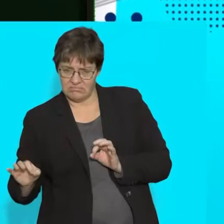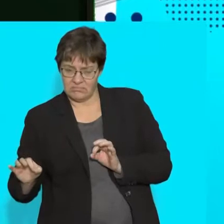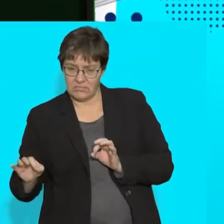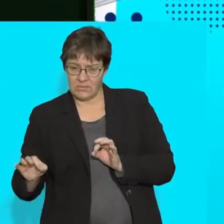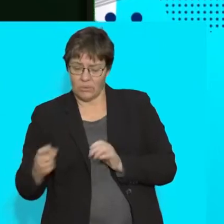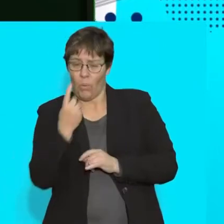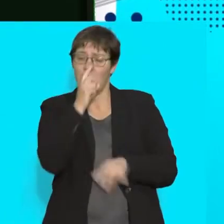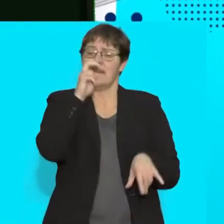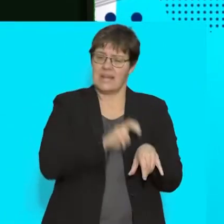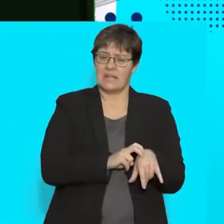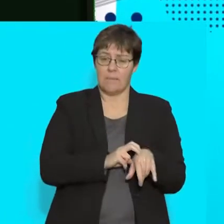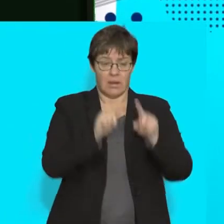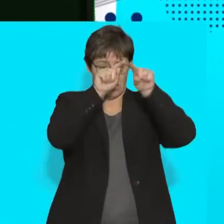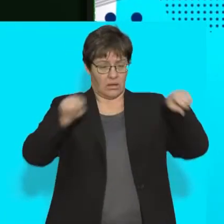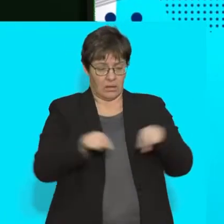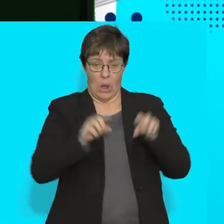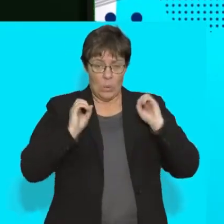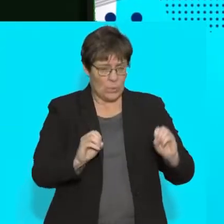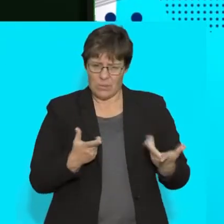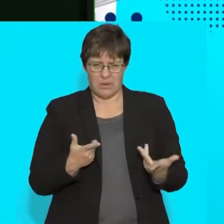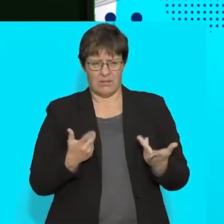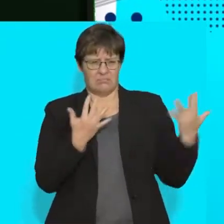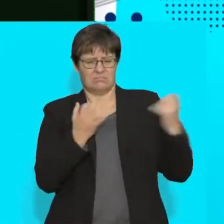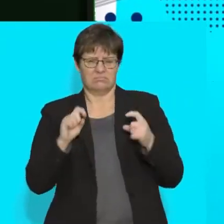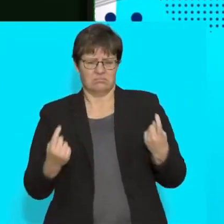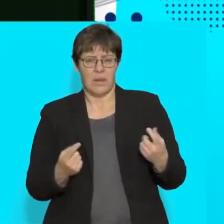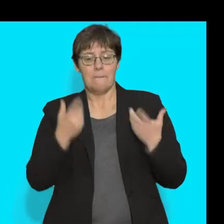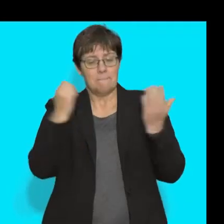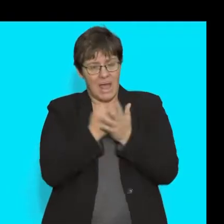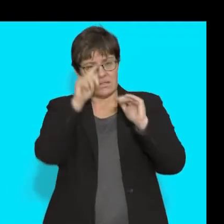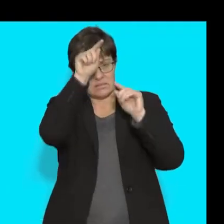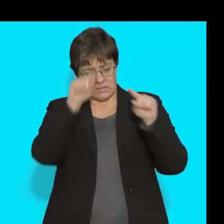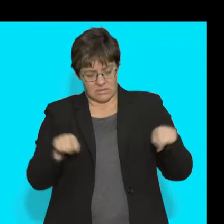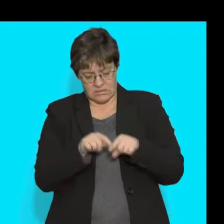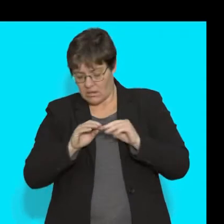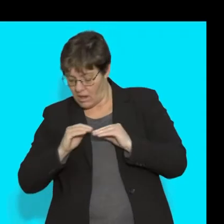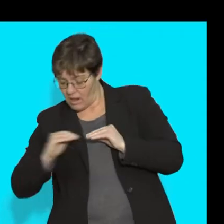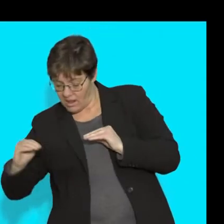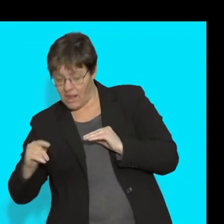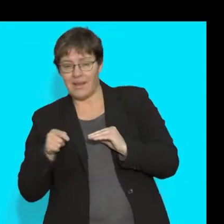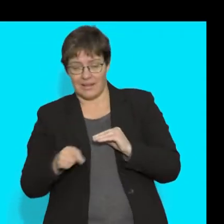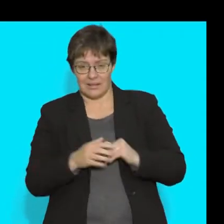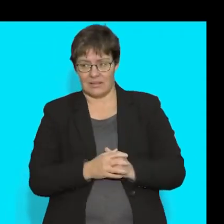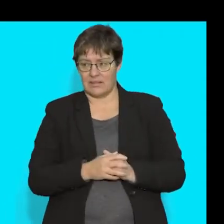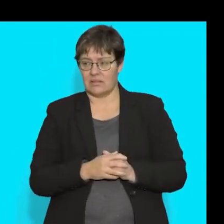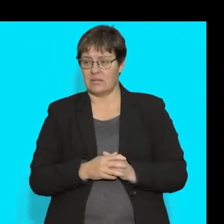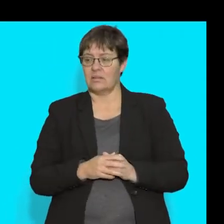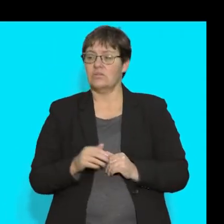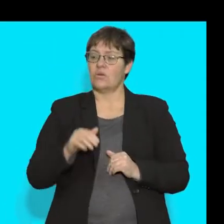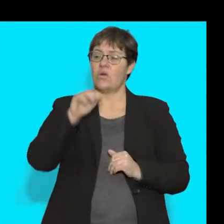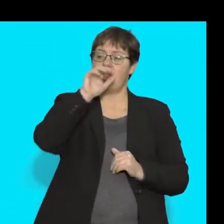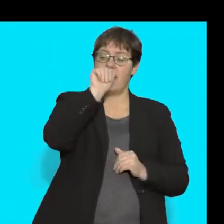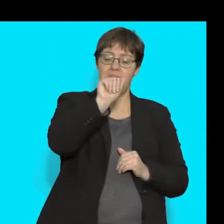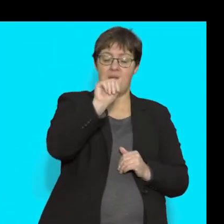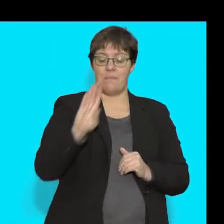because mathematically we use the word produced, right? Now, that simply means if I say this is my A,